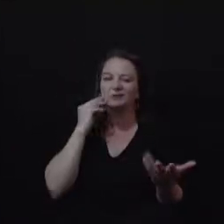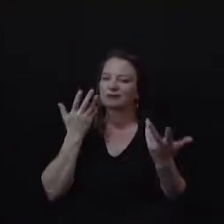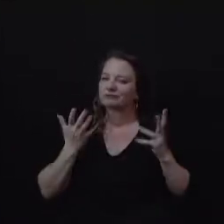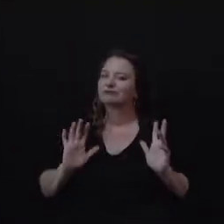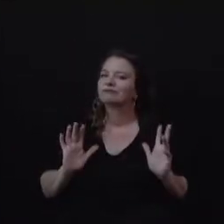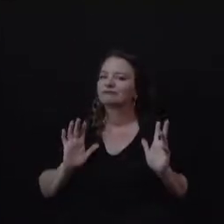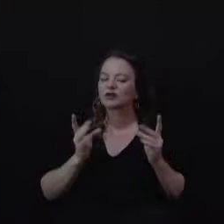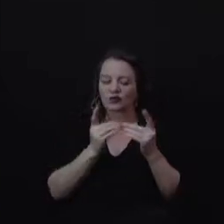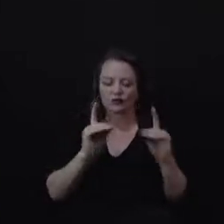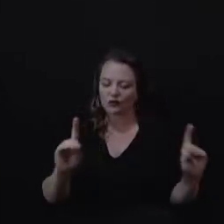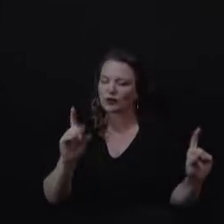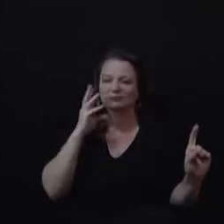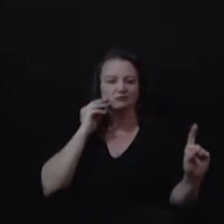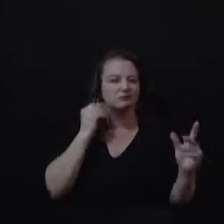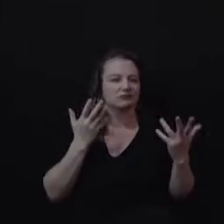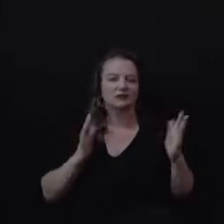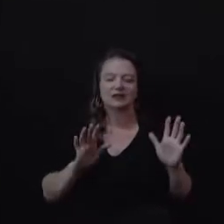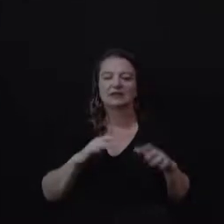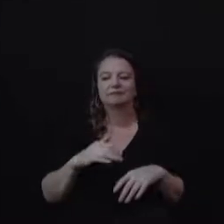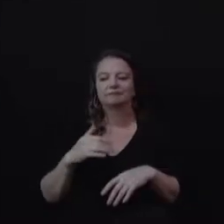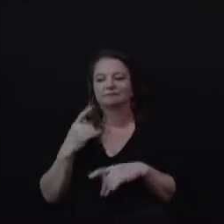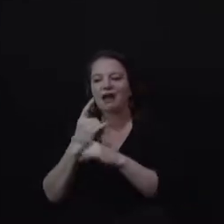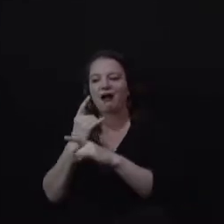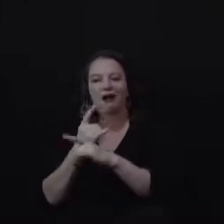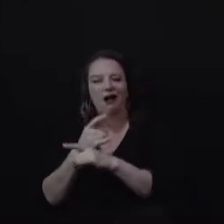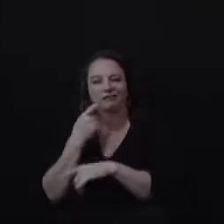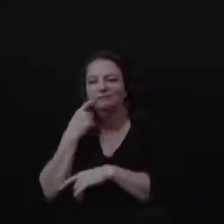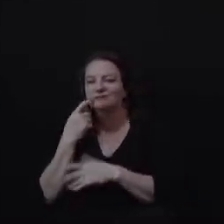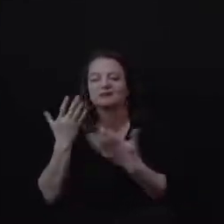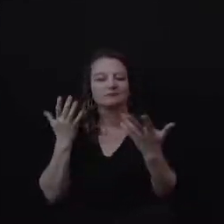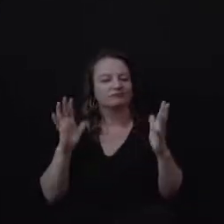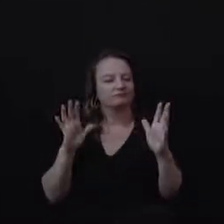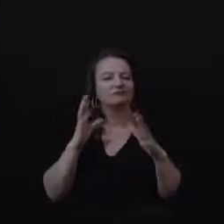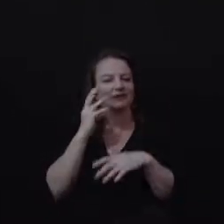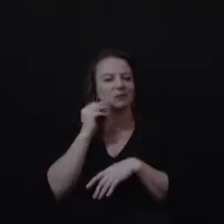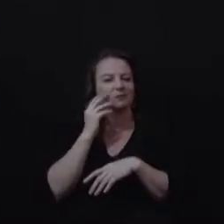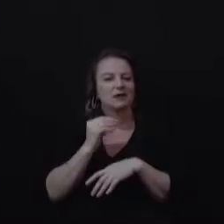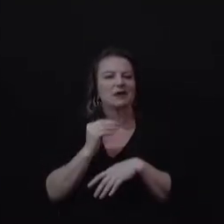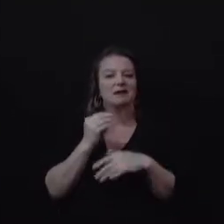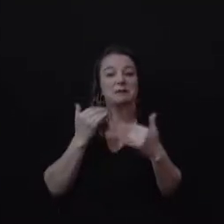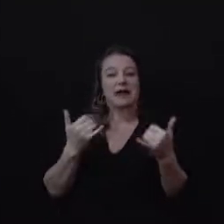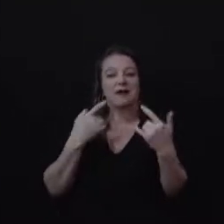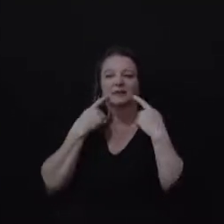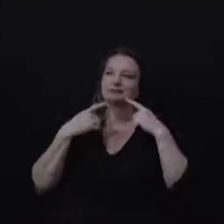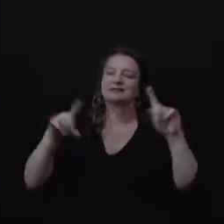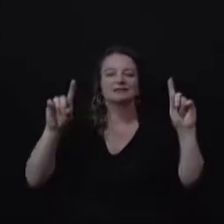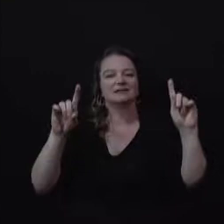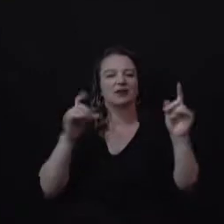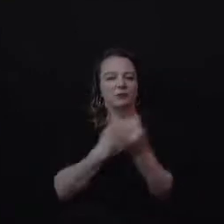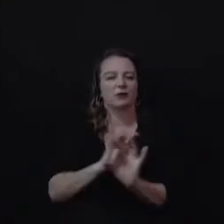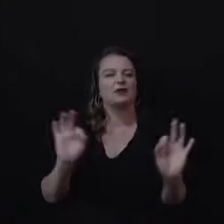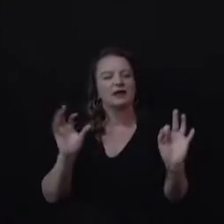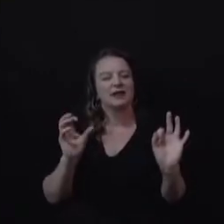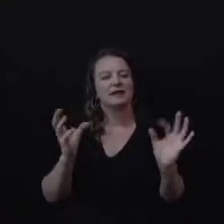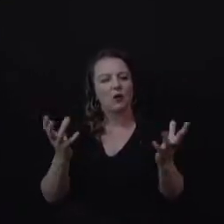through divorce. I've been an alcoholic, and I'm on the other side, and I want to help people